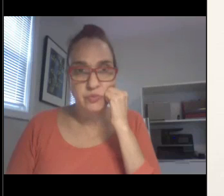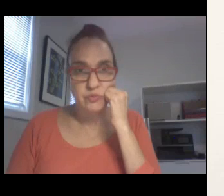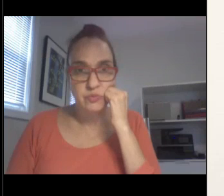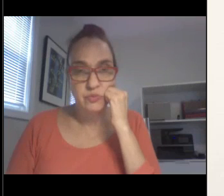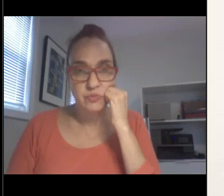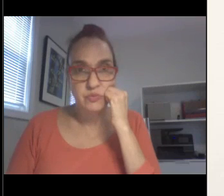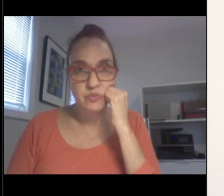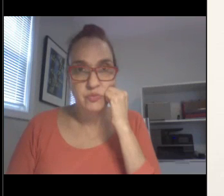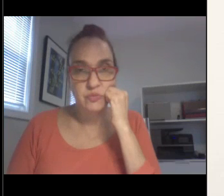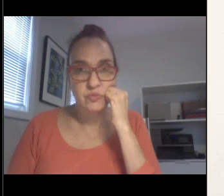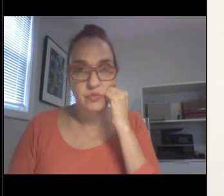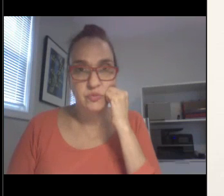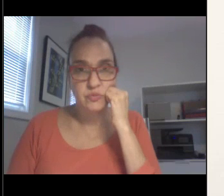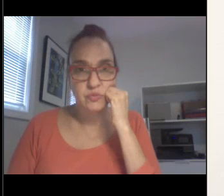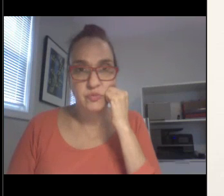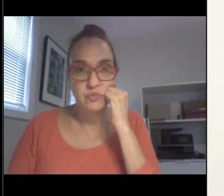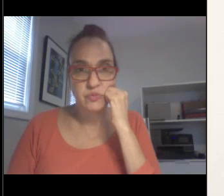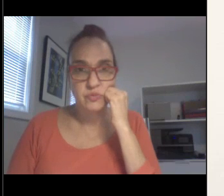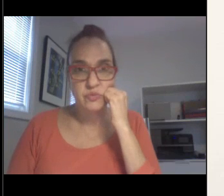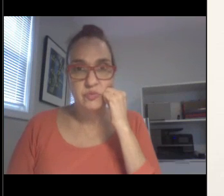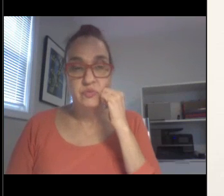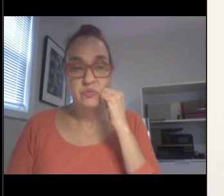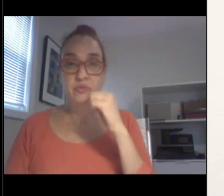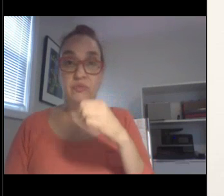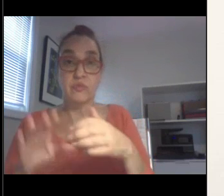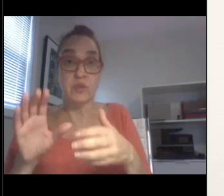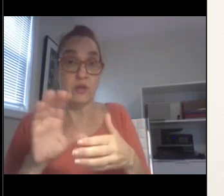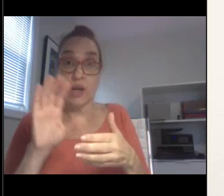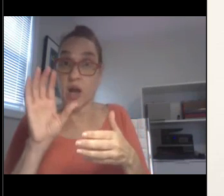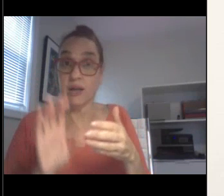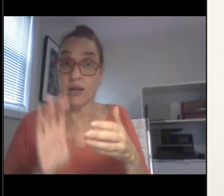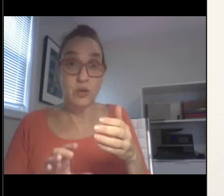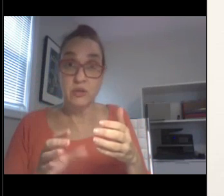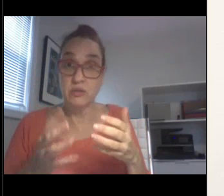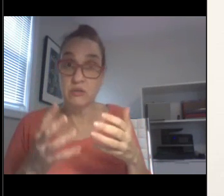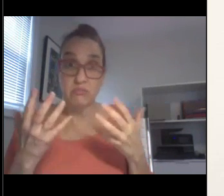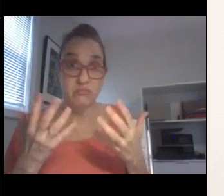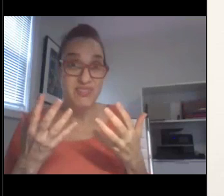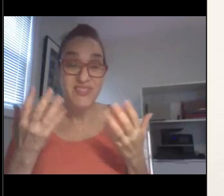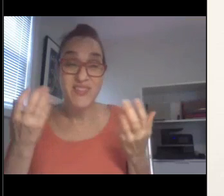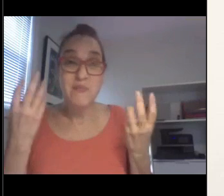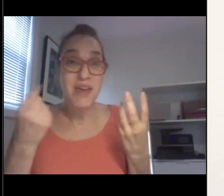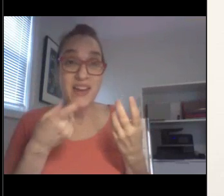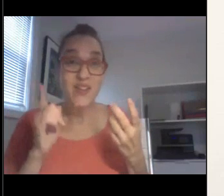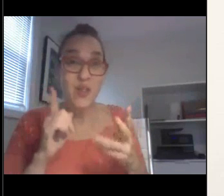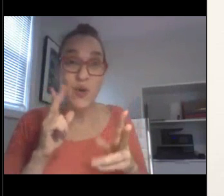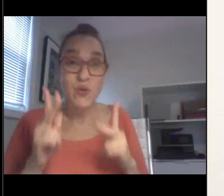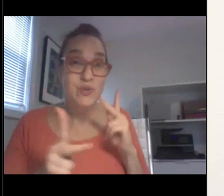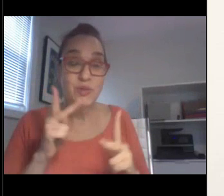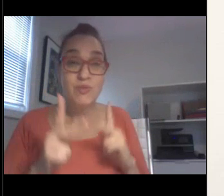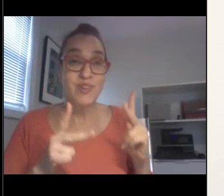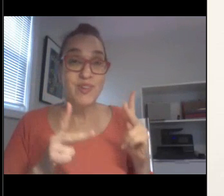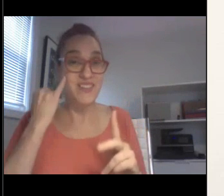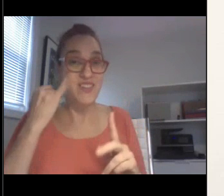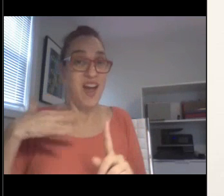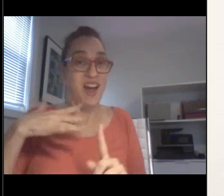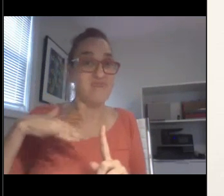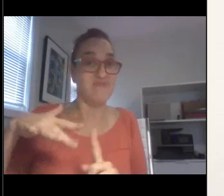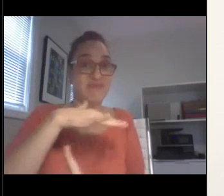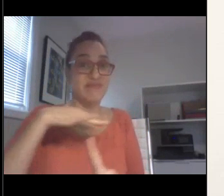So as a consequence, to many students, unmarked content sounds like objectivity, and